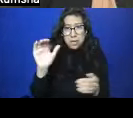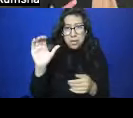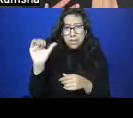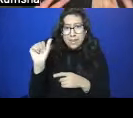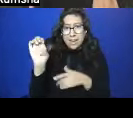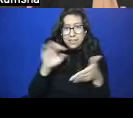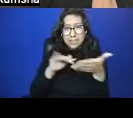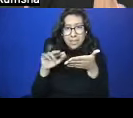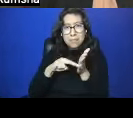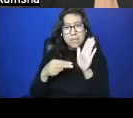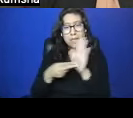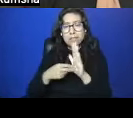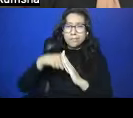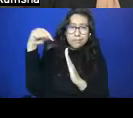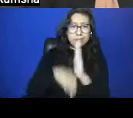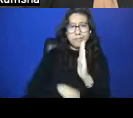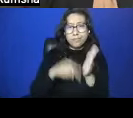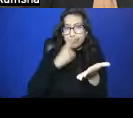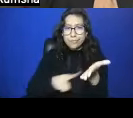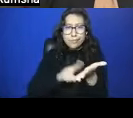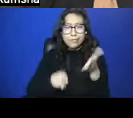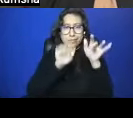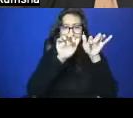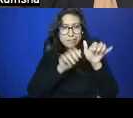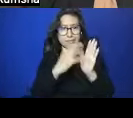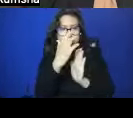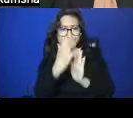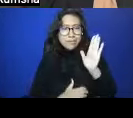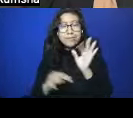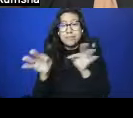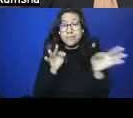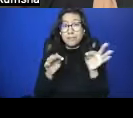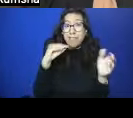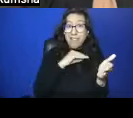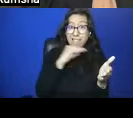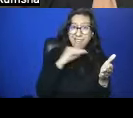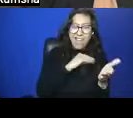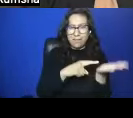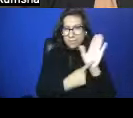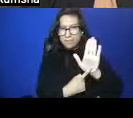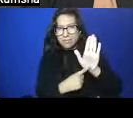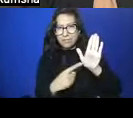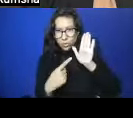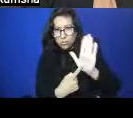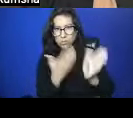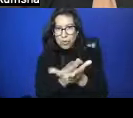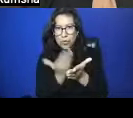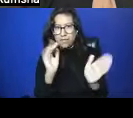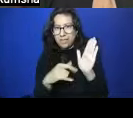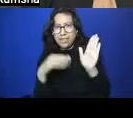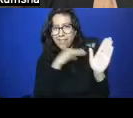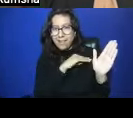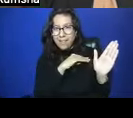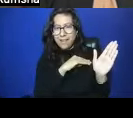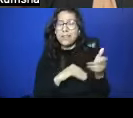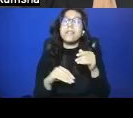like an in-depth research essay that debunks instances of Copaganda. And the 2 case studies we